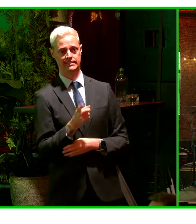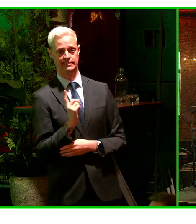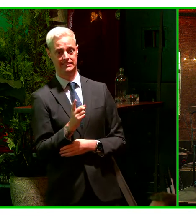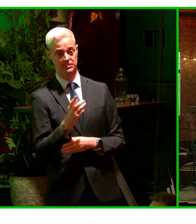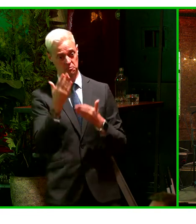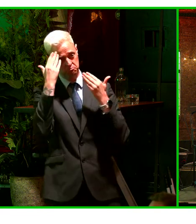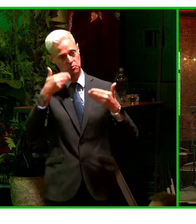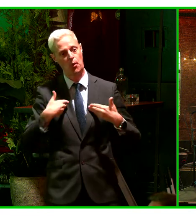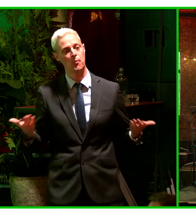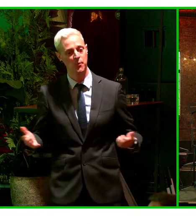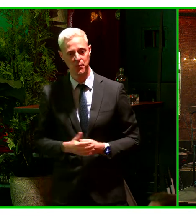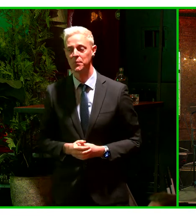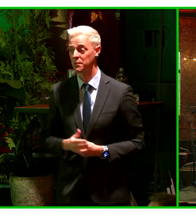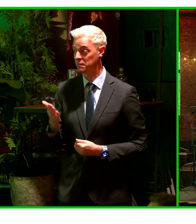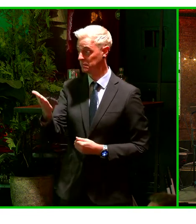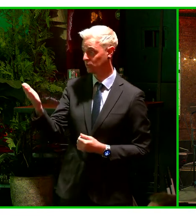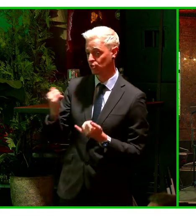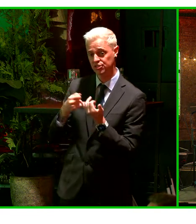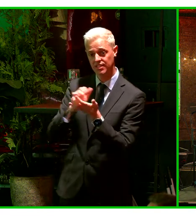out. Thank you. True. Sarah.